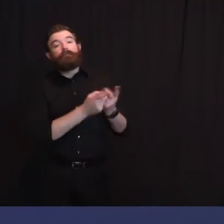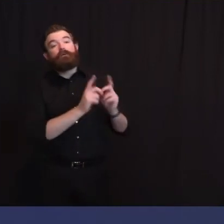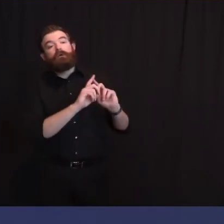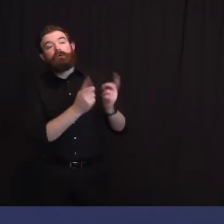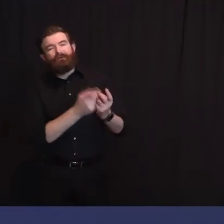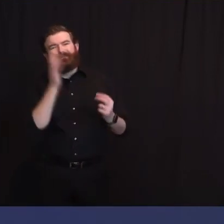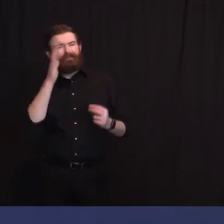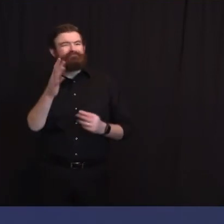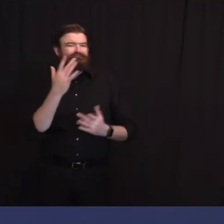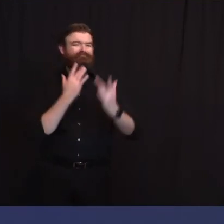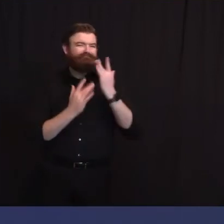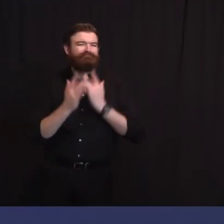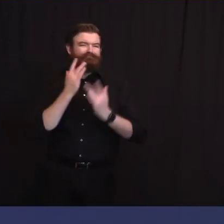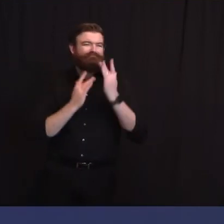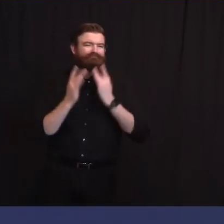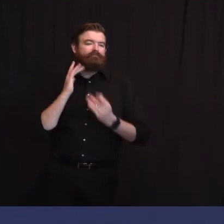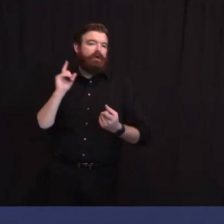loss. But